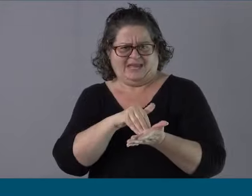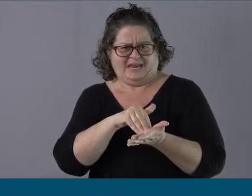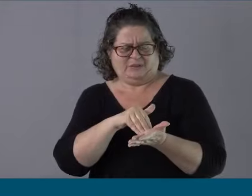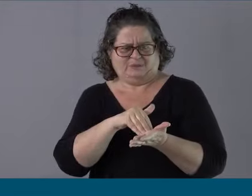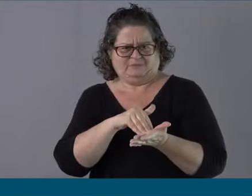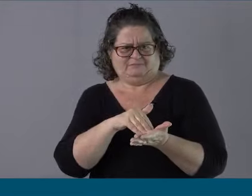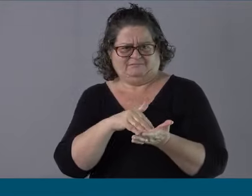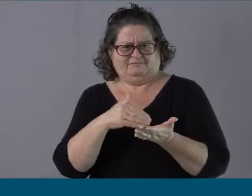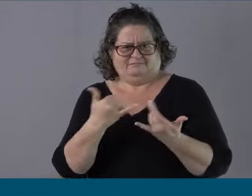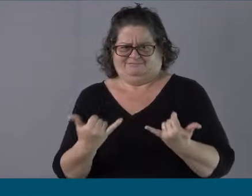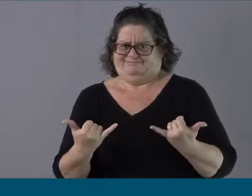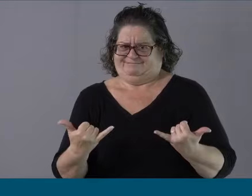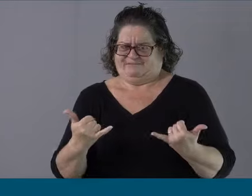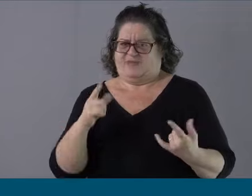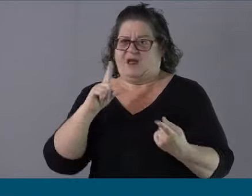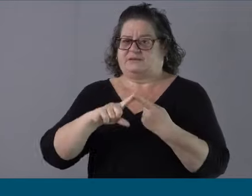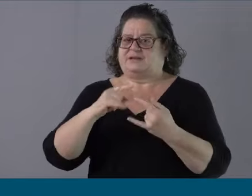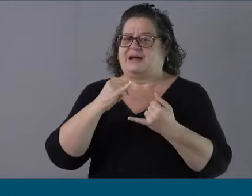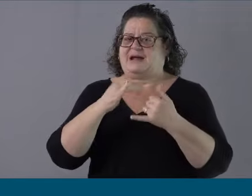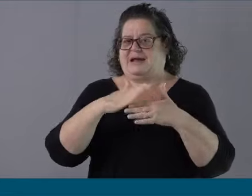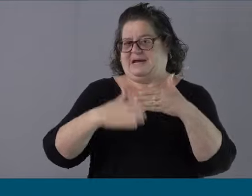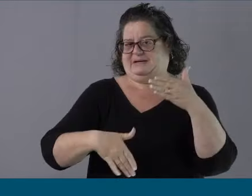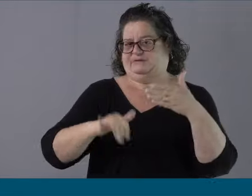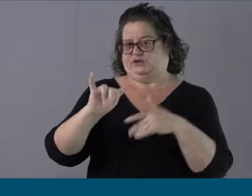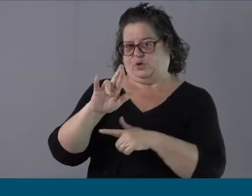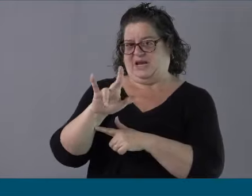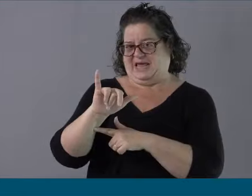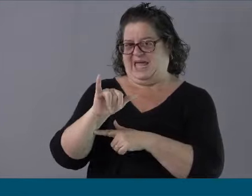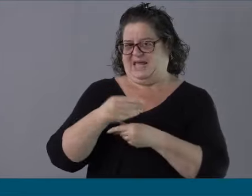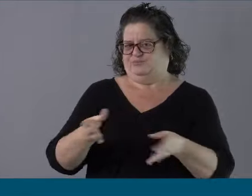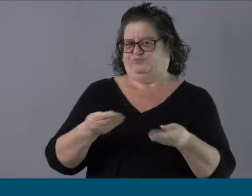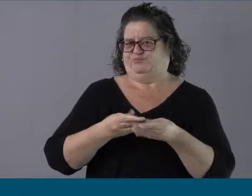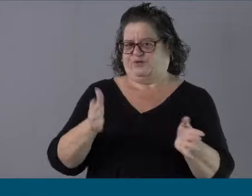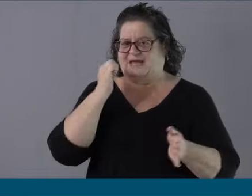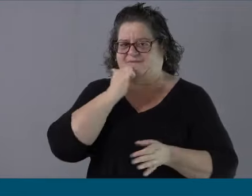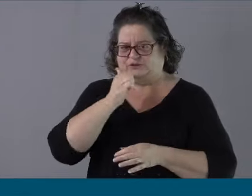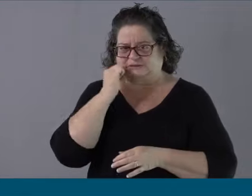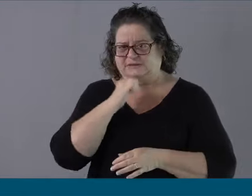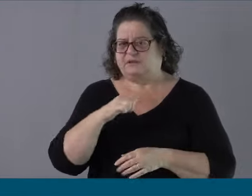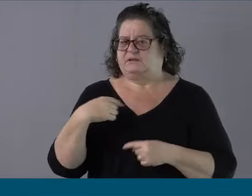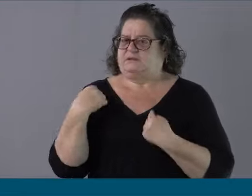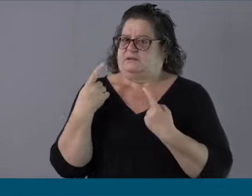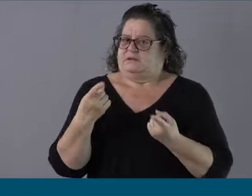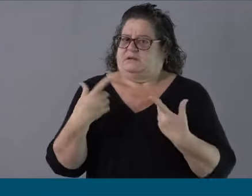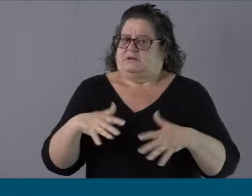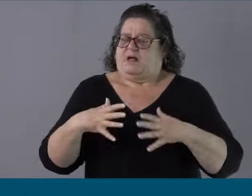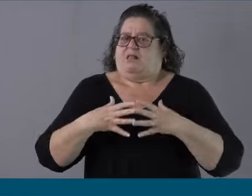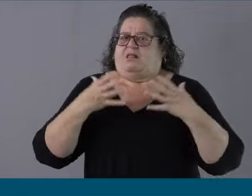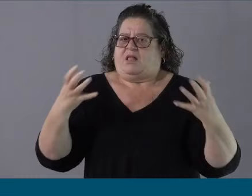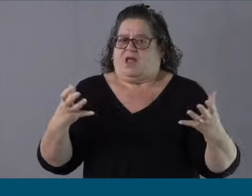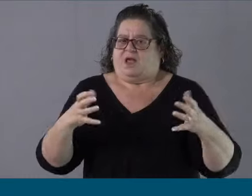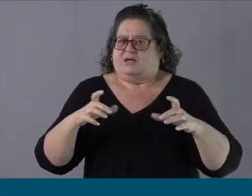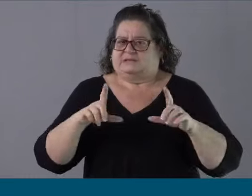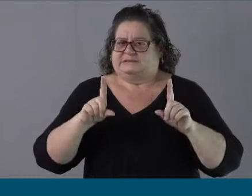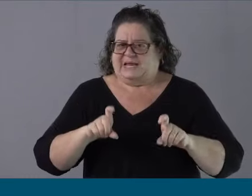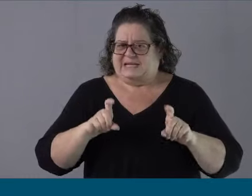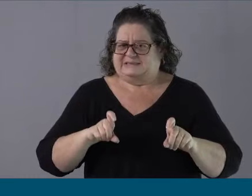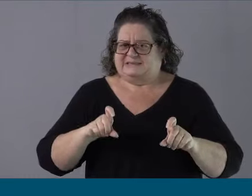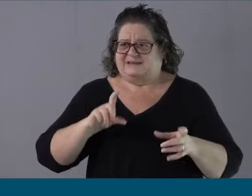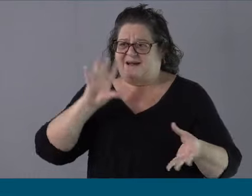today that currently, with all the tests we've done over this time, we're at 950,000